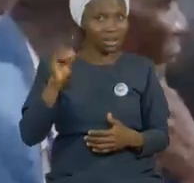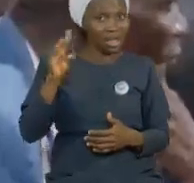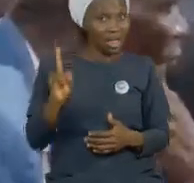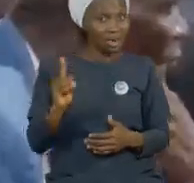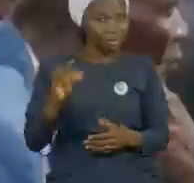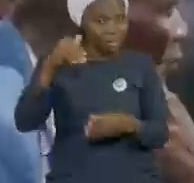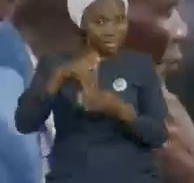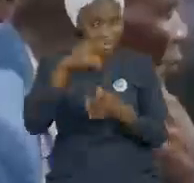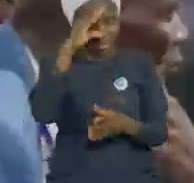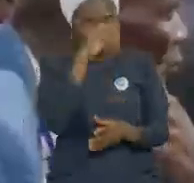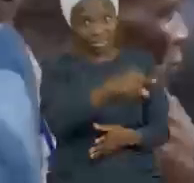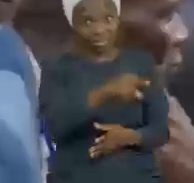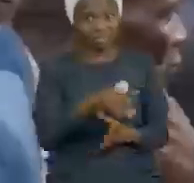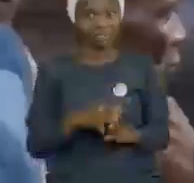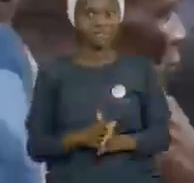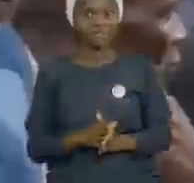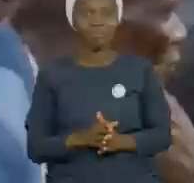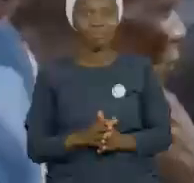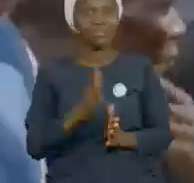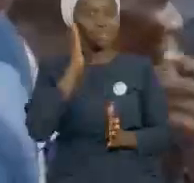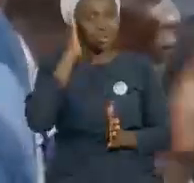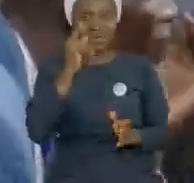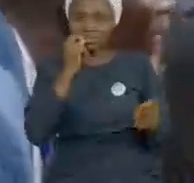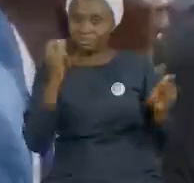will plan to retaliate.